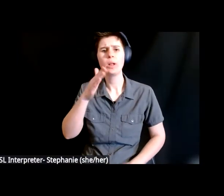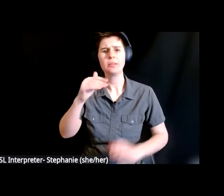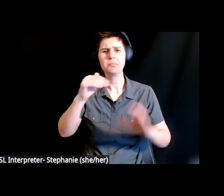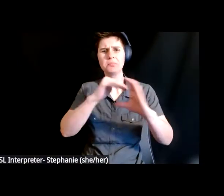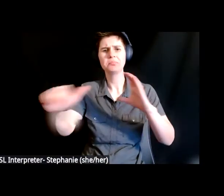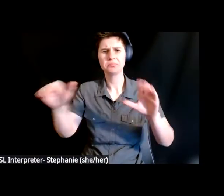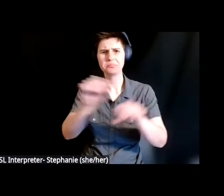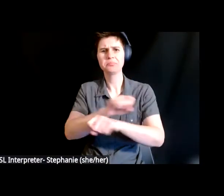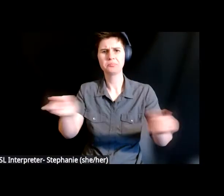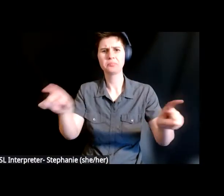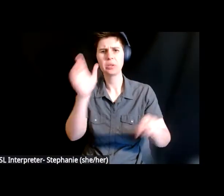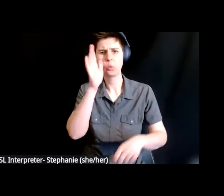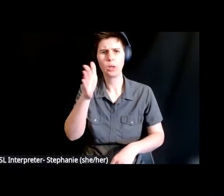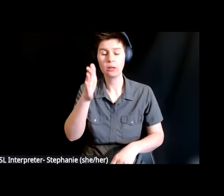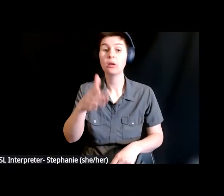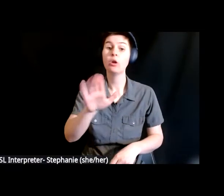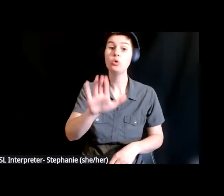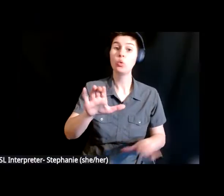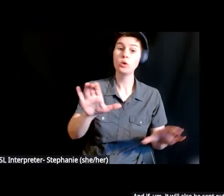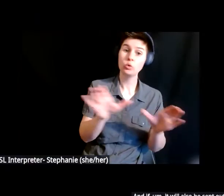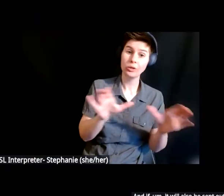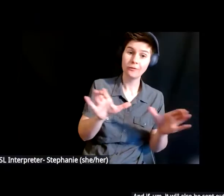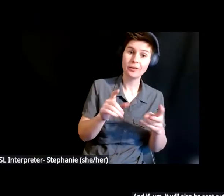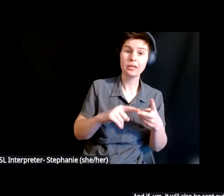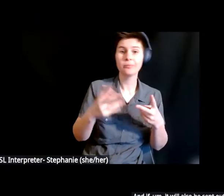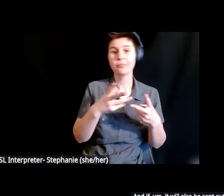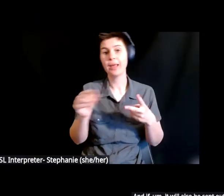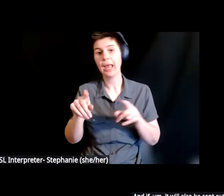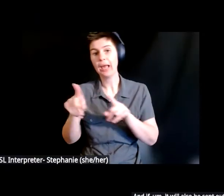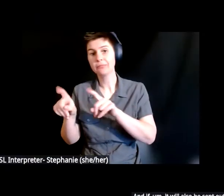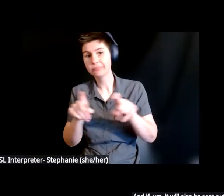with your certificate of attendance and the slides as well.